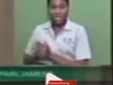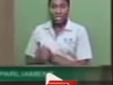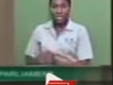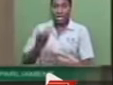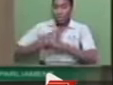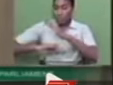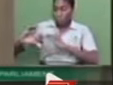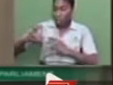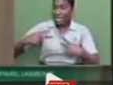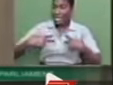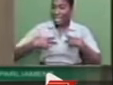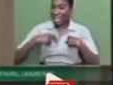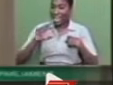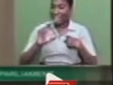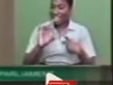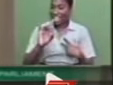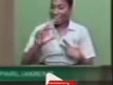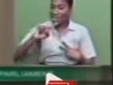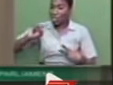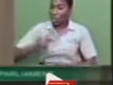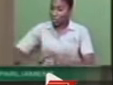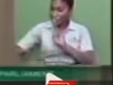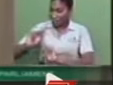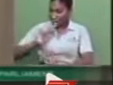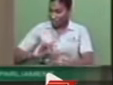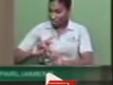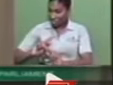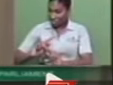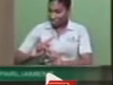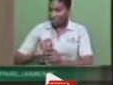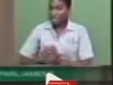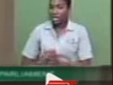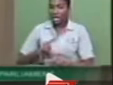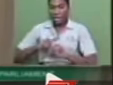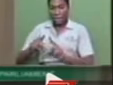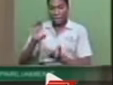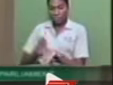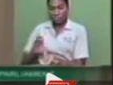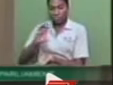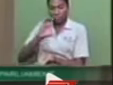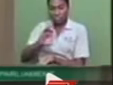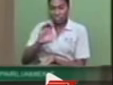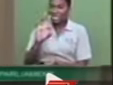above, which works to $830 per year.